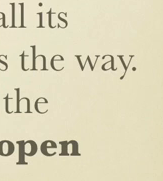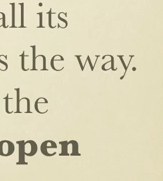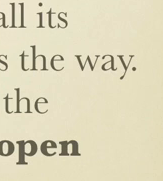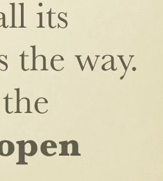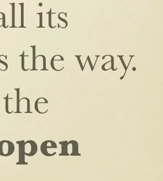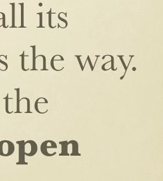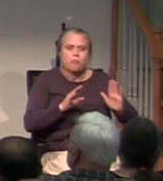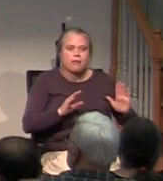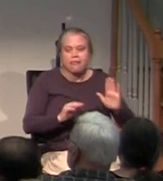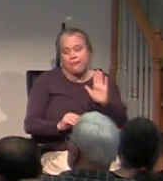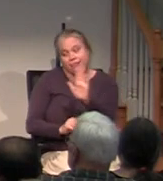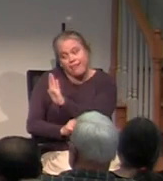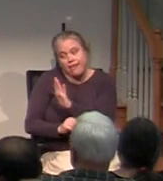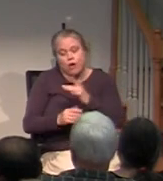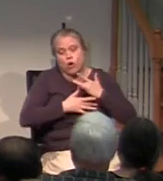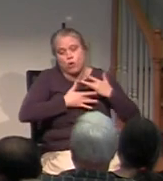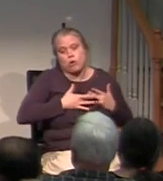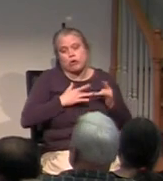Jesus.